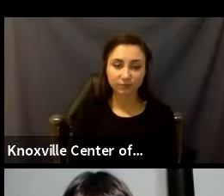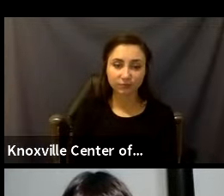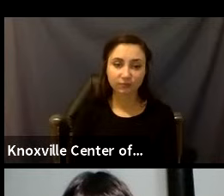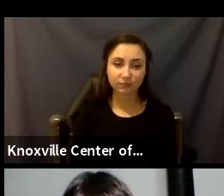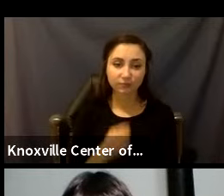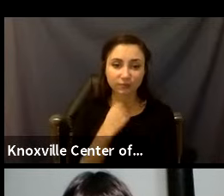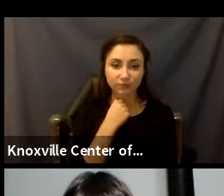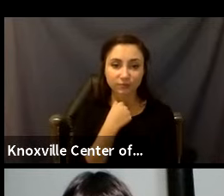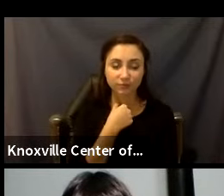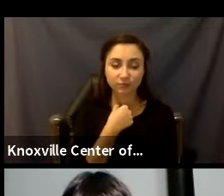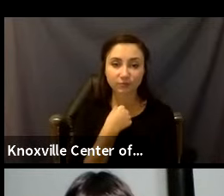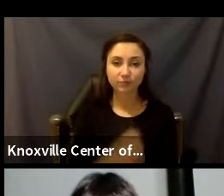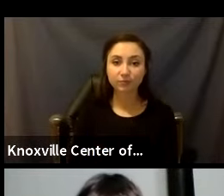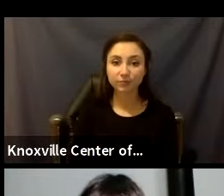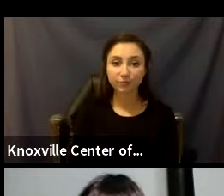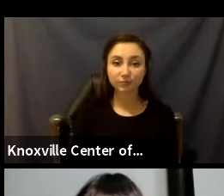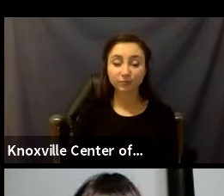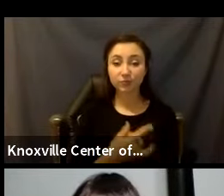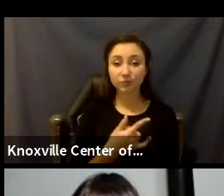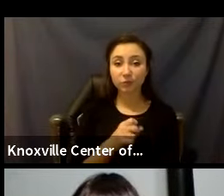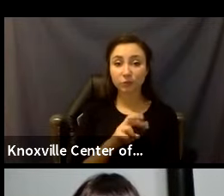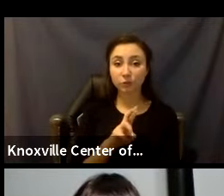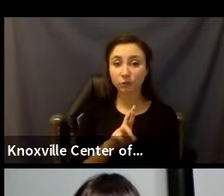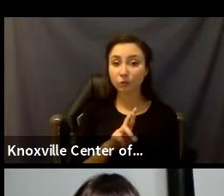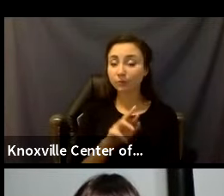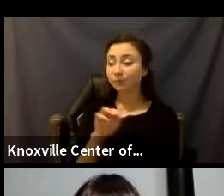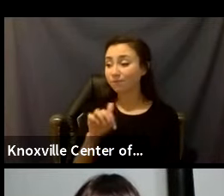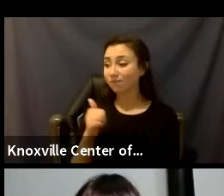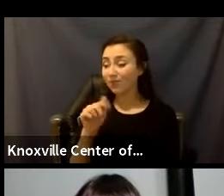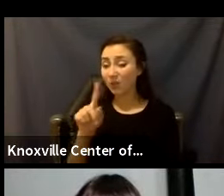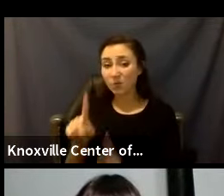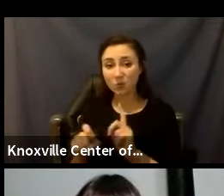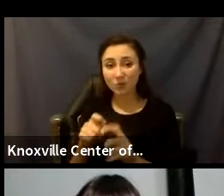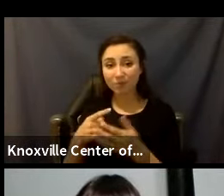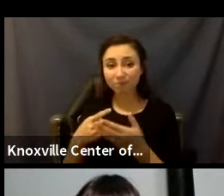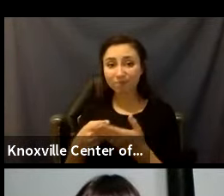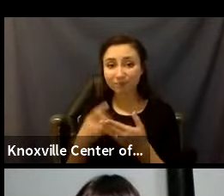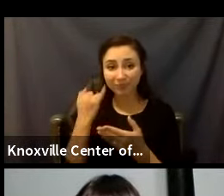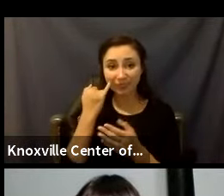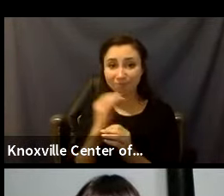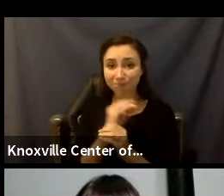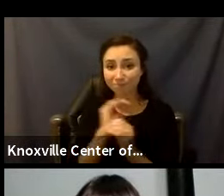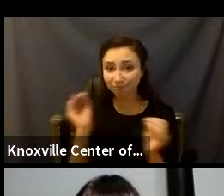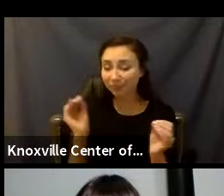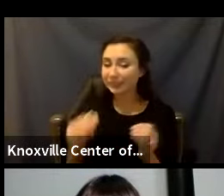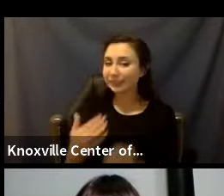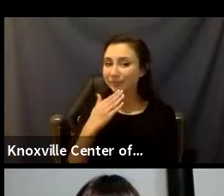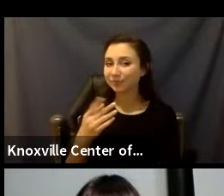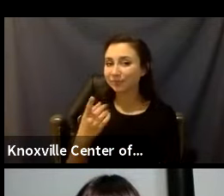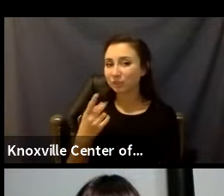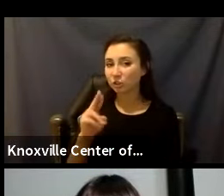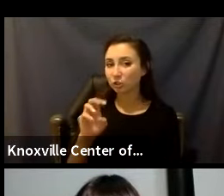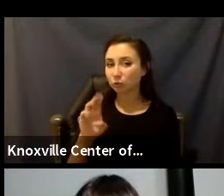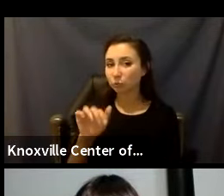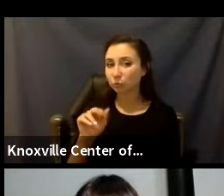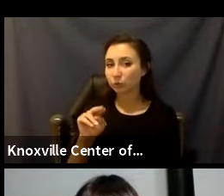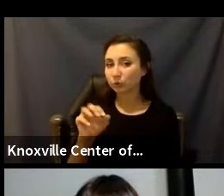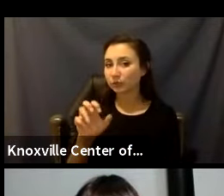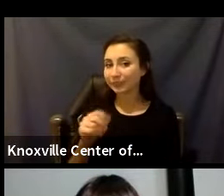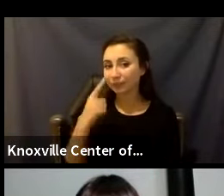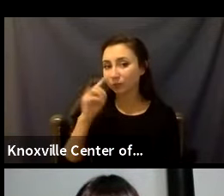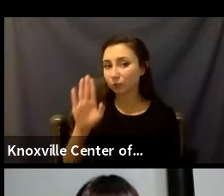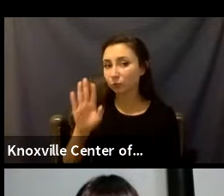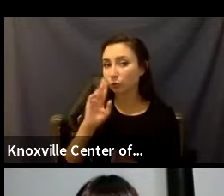Other questions, discussion? If not, again, Dr. Buchanan, thank you very much for your report this